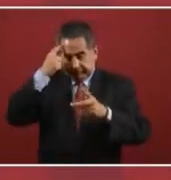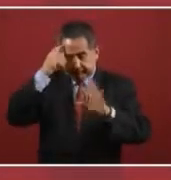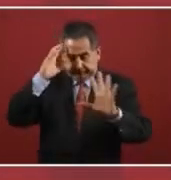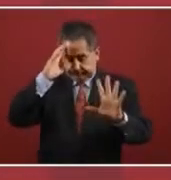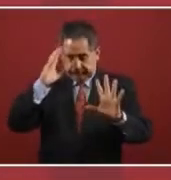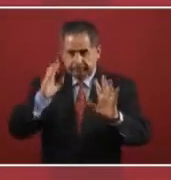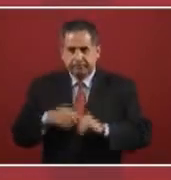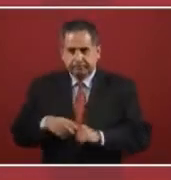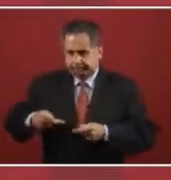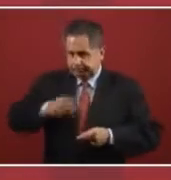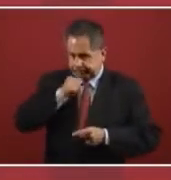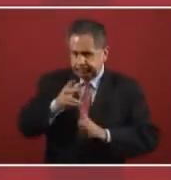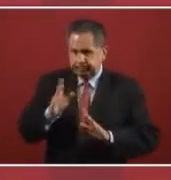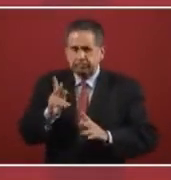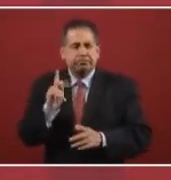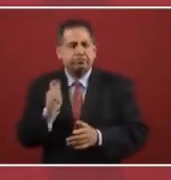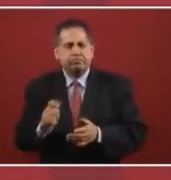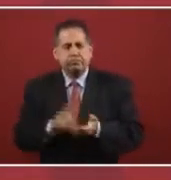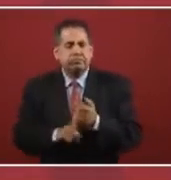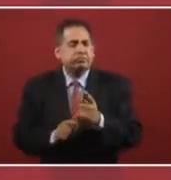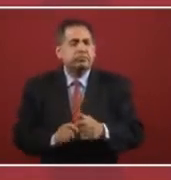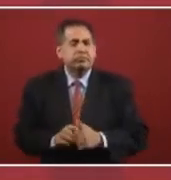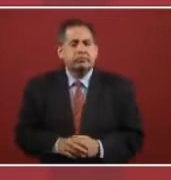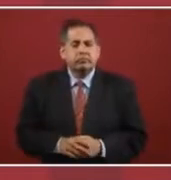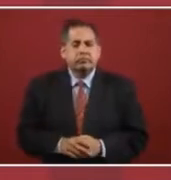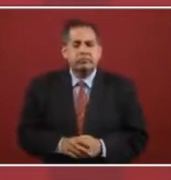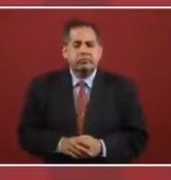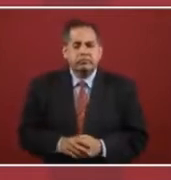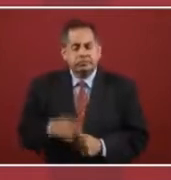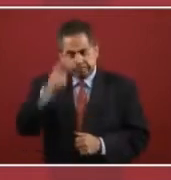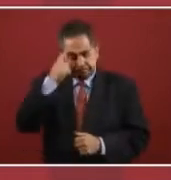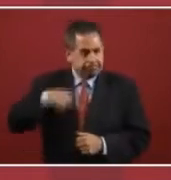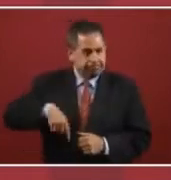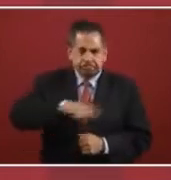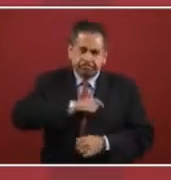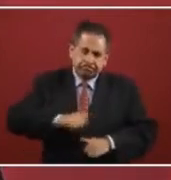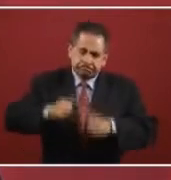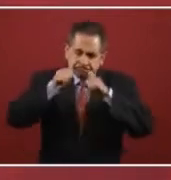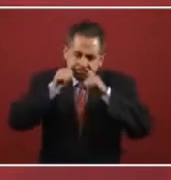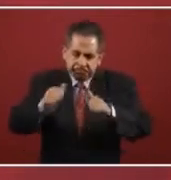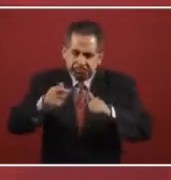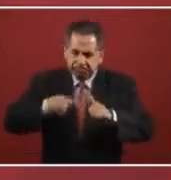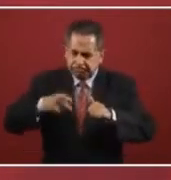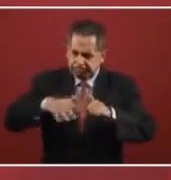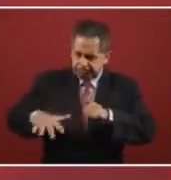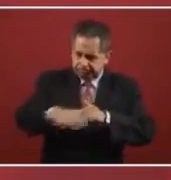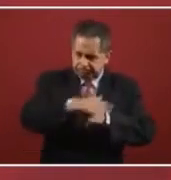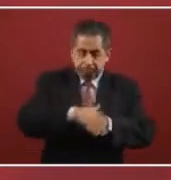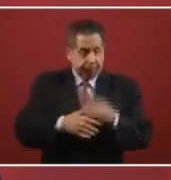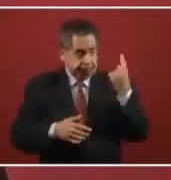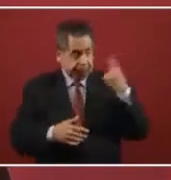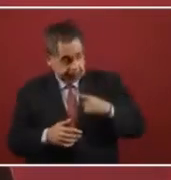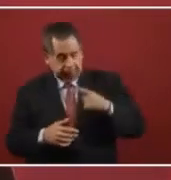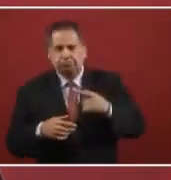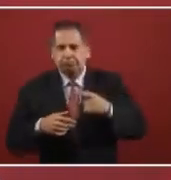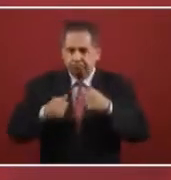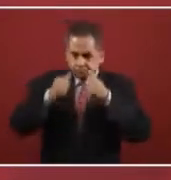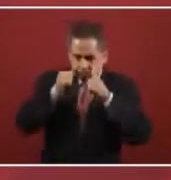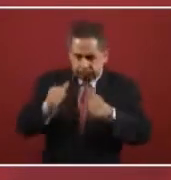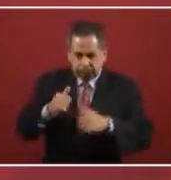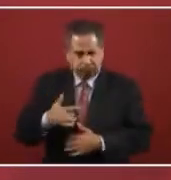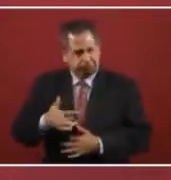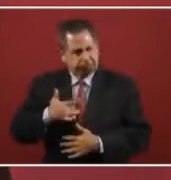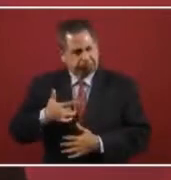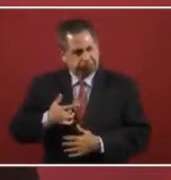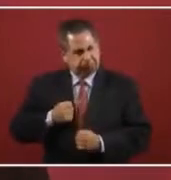first, because I was not prepared. Para nosotros la atención ciudadana, but the attention for citizen y la convicción que